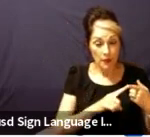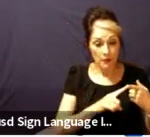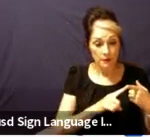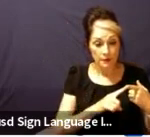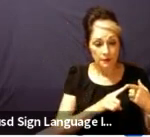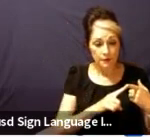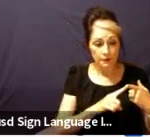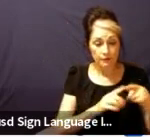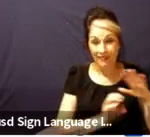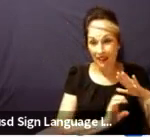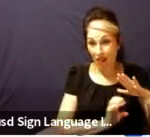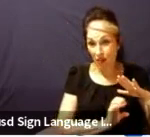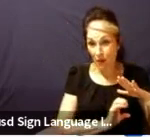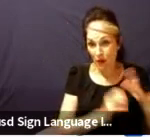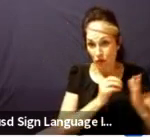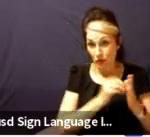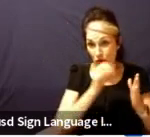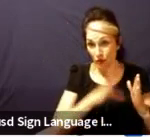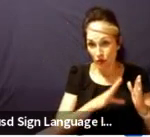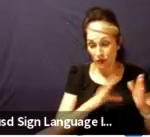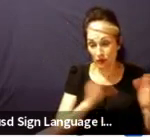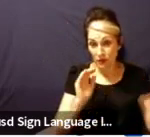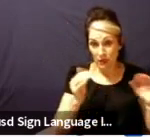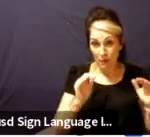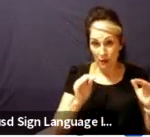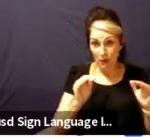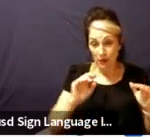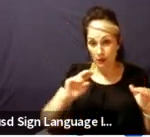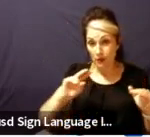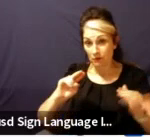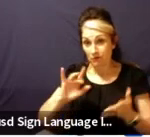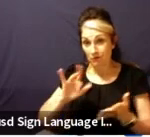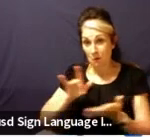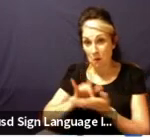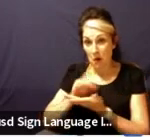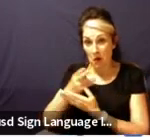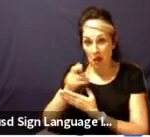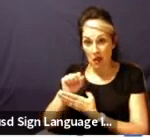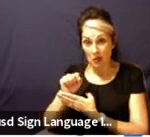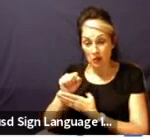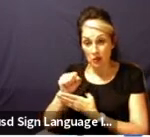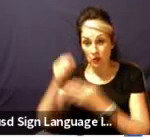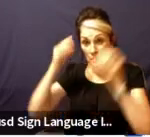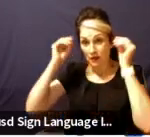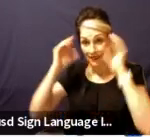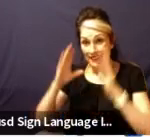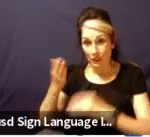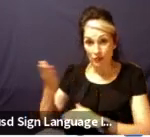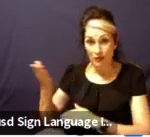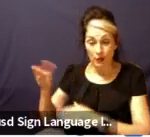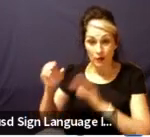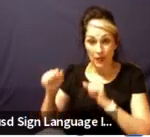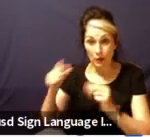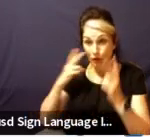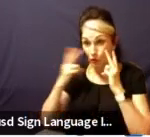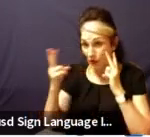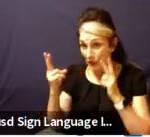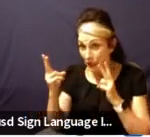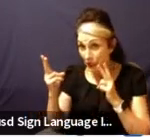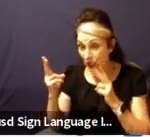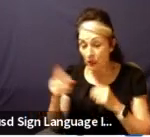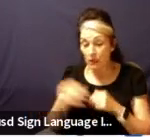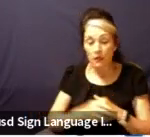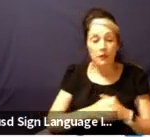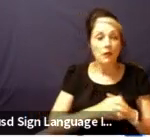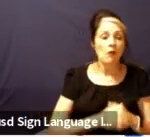the elementary students versus the secondary student and the features that they're able to see.